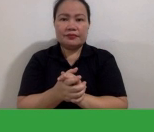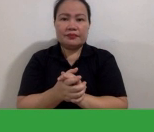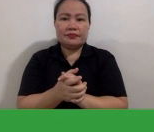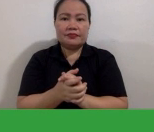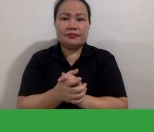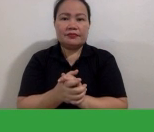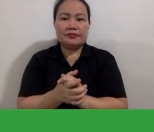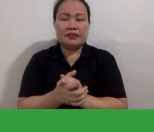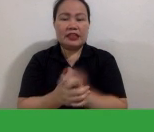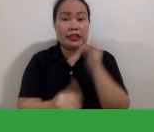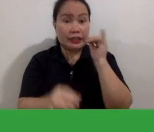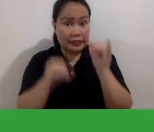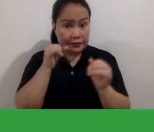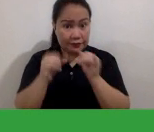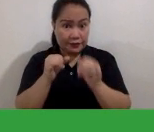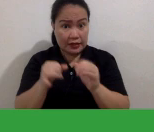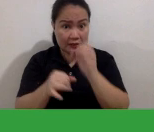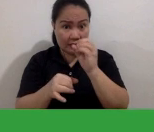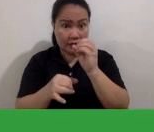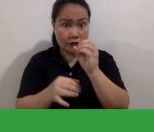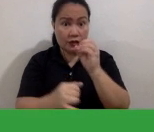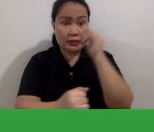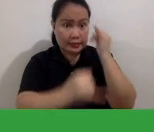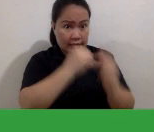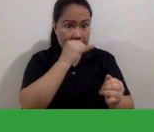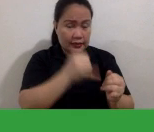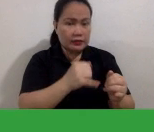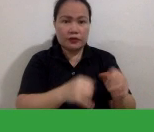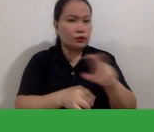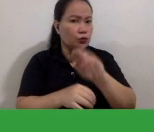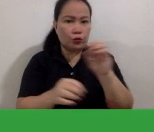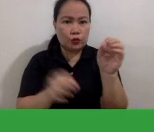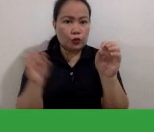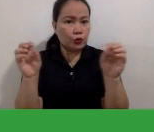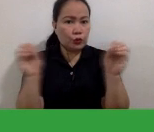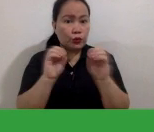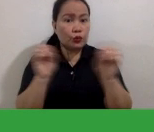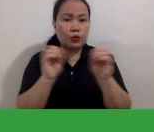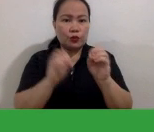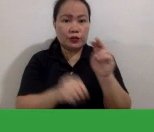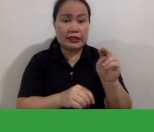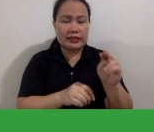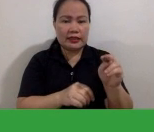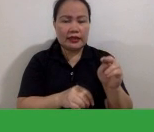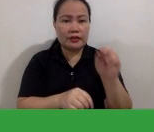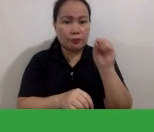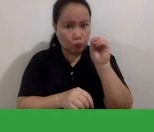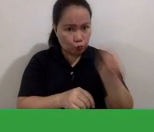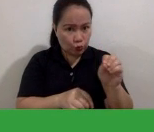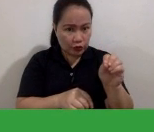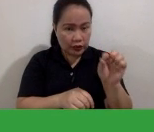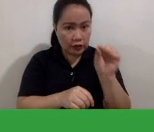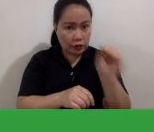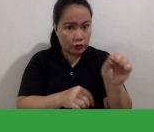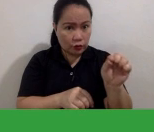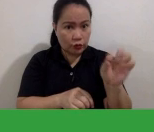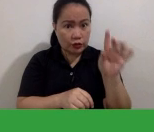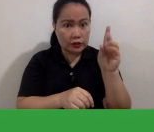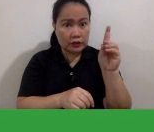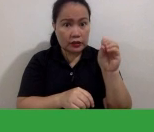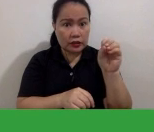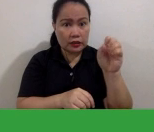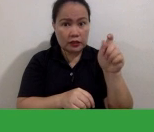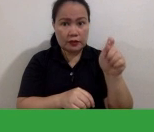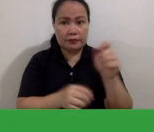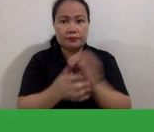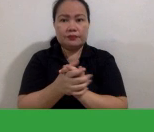before. Pero pag nandito na siya sa dulo, no need to write it. Okay? Next, so 0.25. So let's just